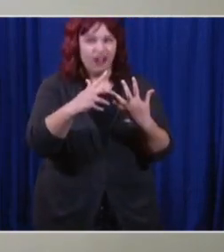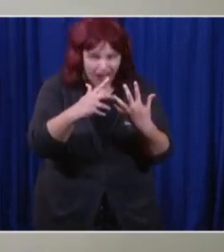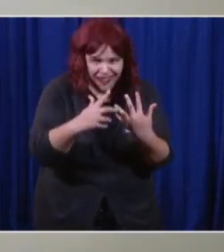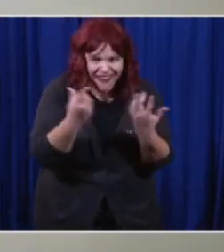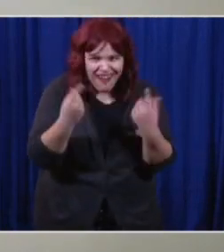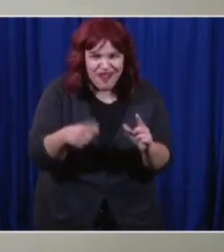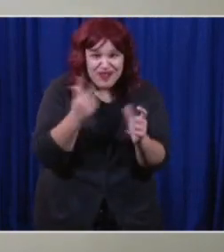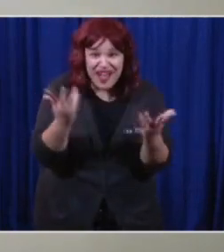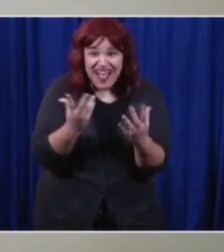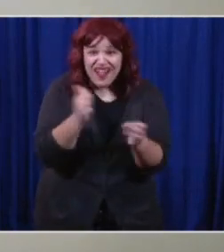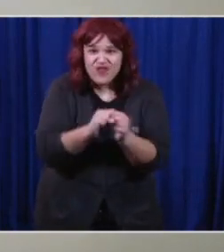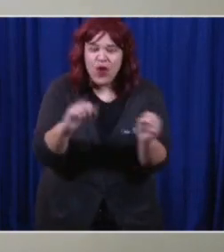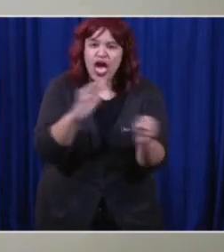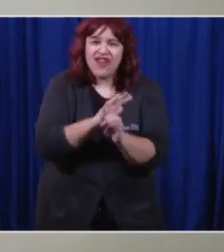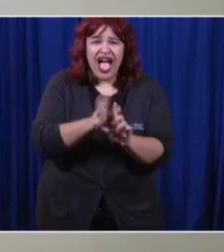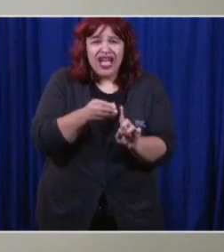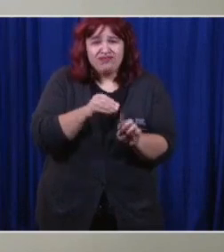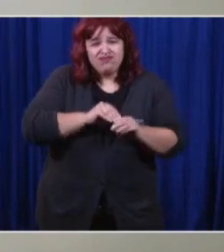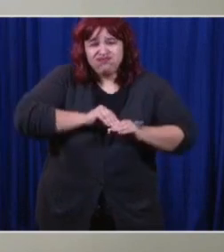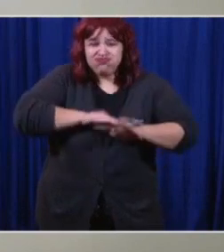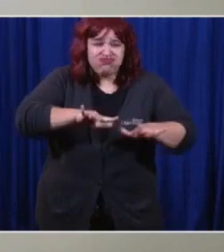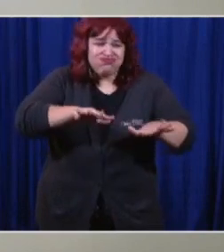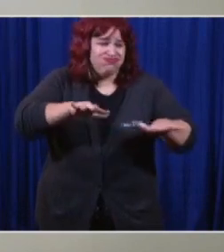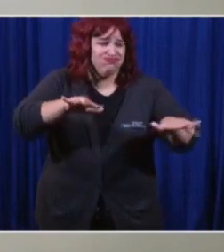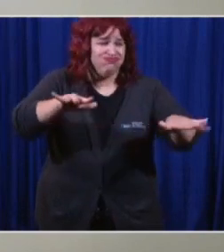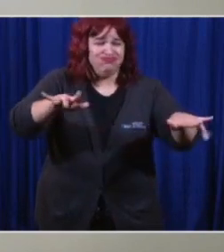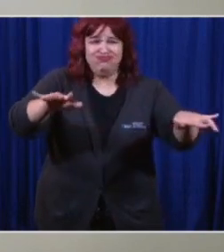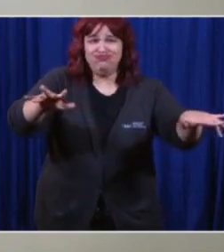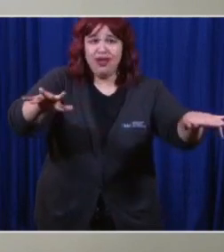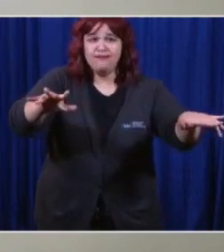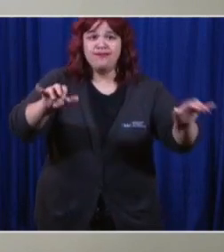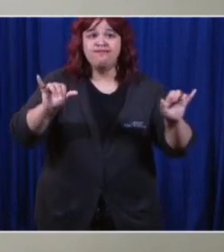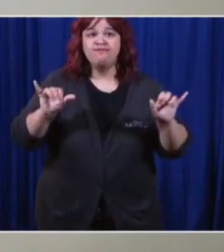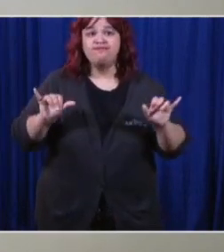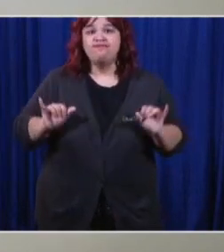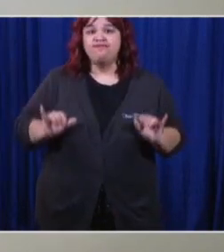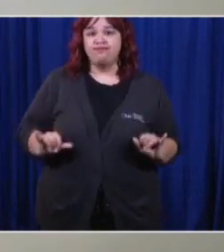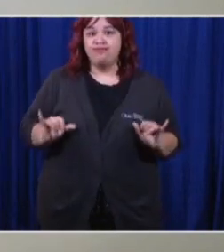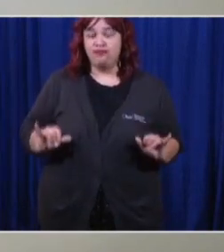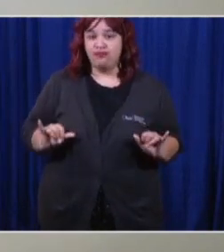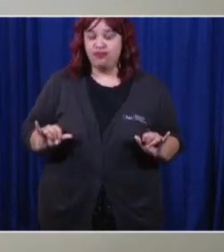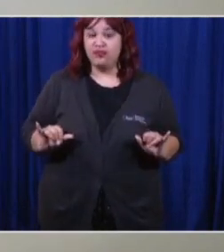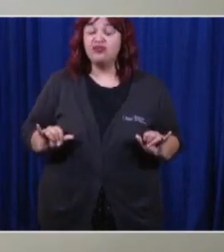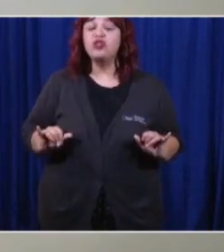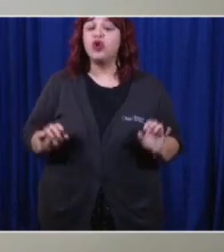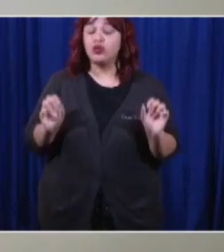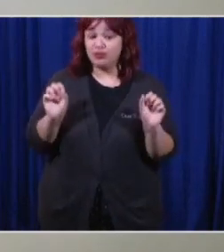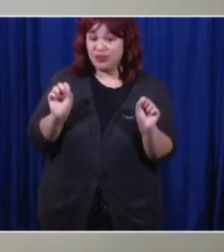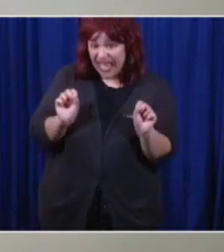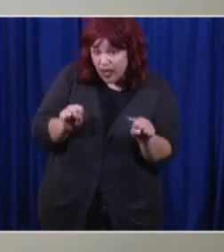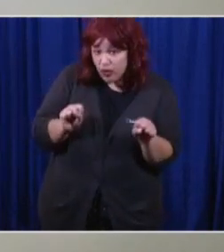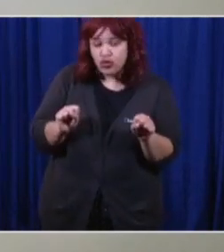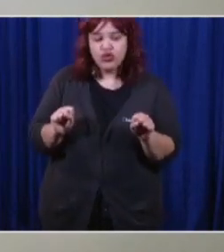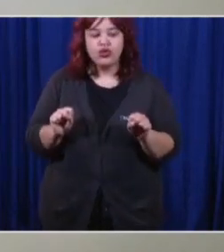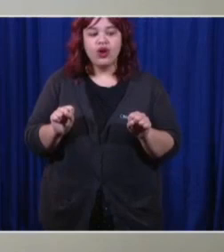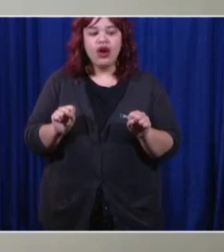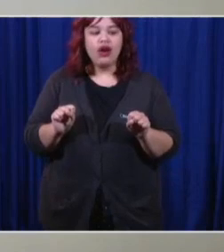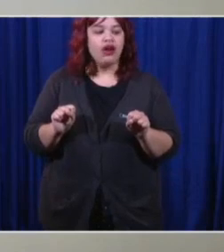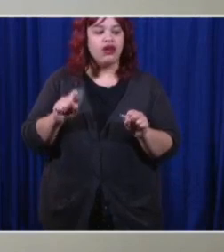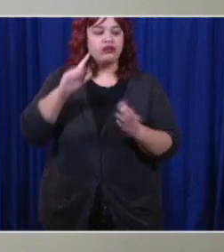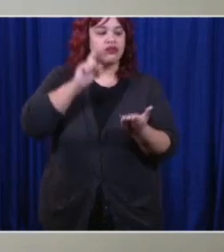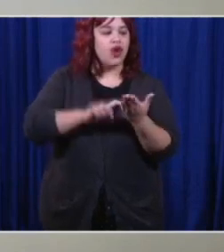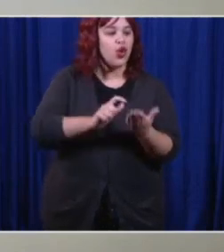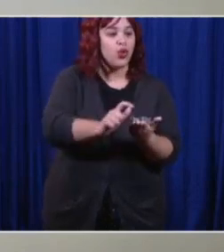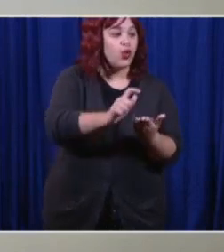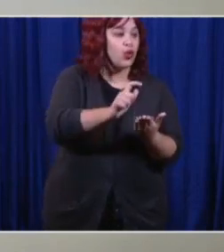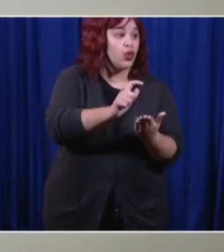virus across the region. So identifying cases, isolating them, following the